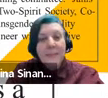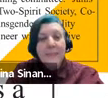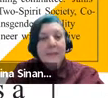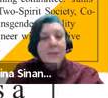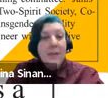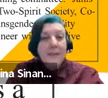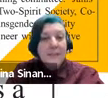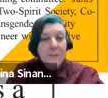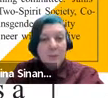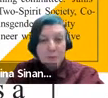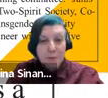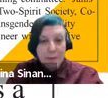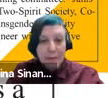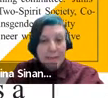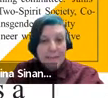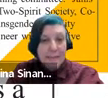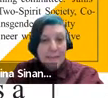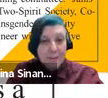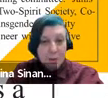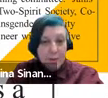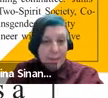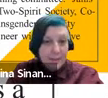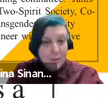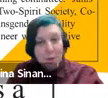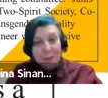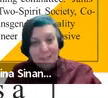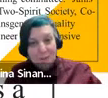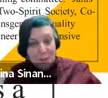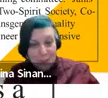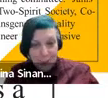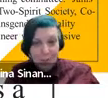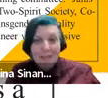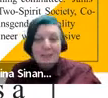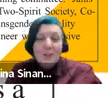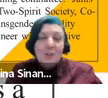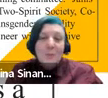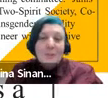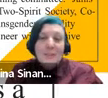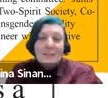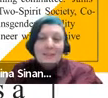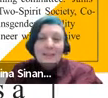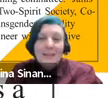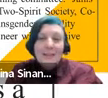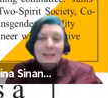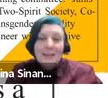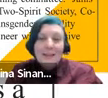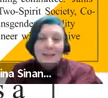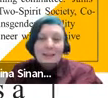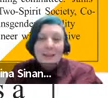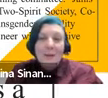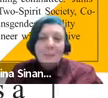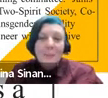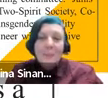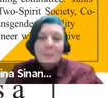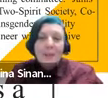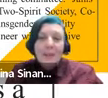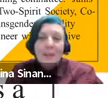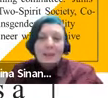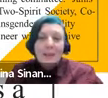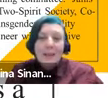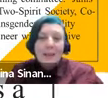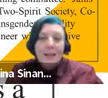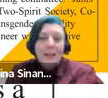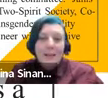has she had distinguished career as an electronic engineer. She was. You had a good time. If